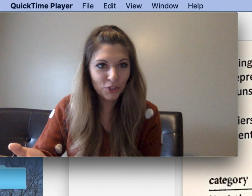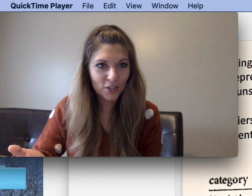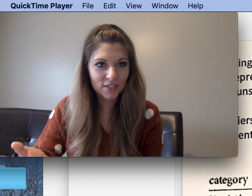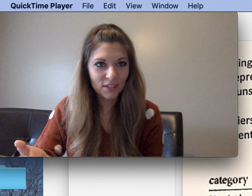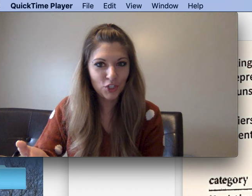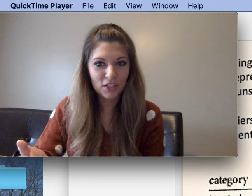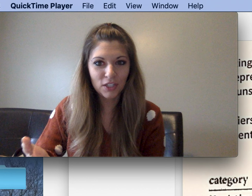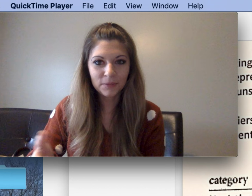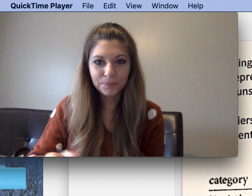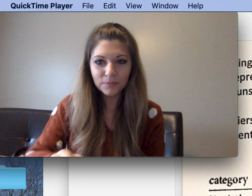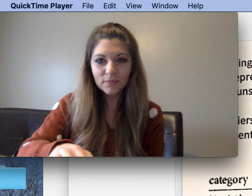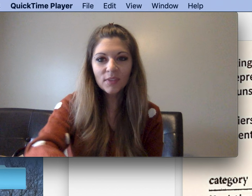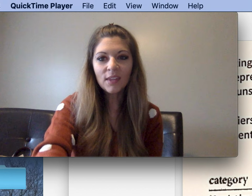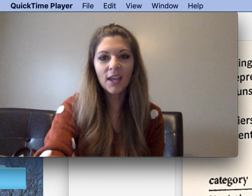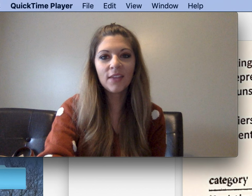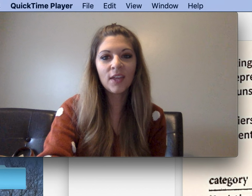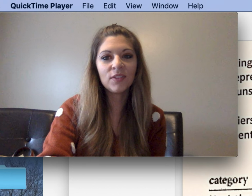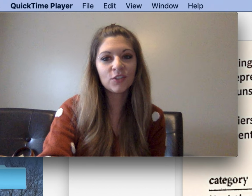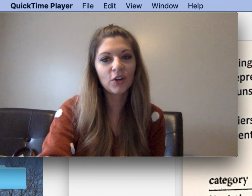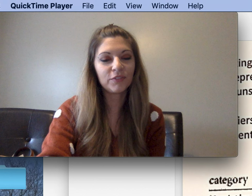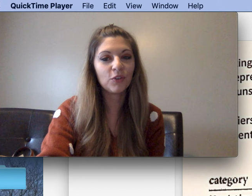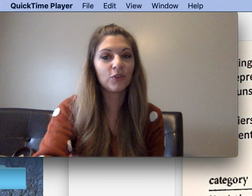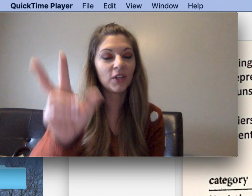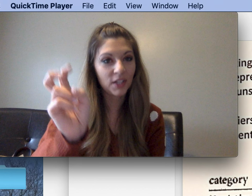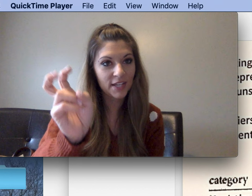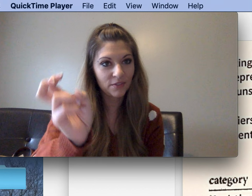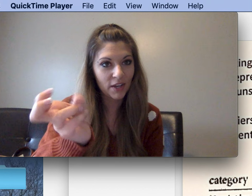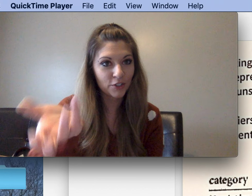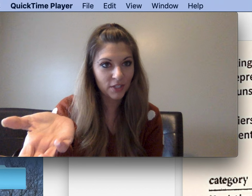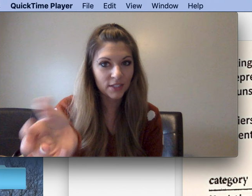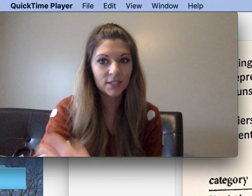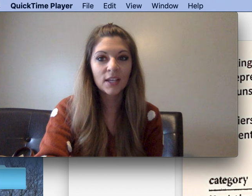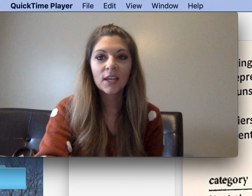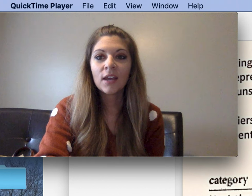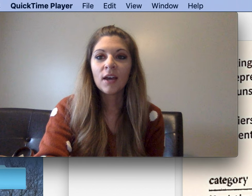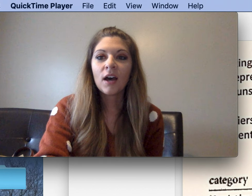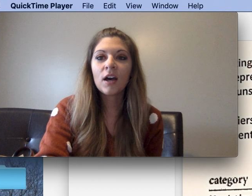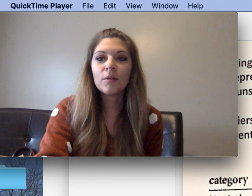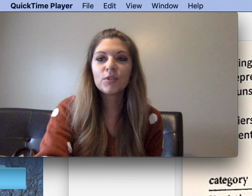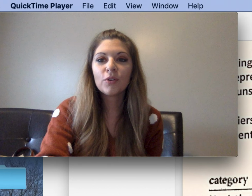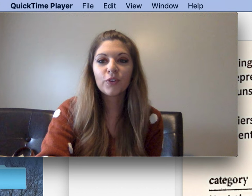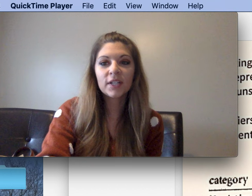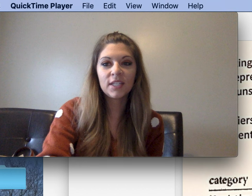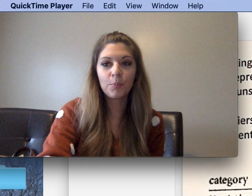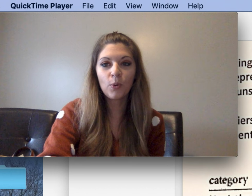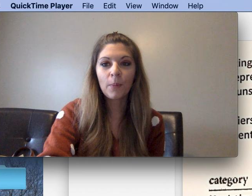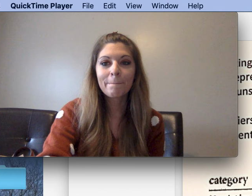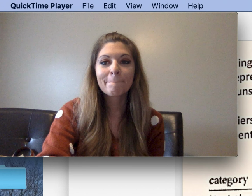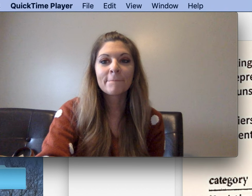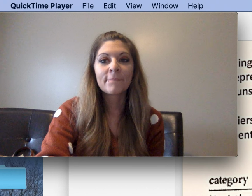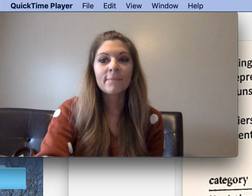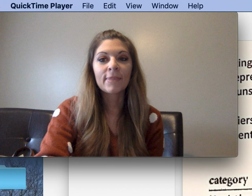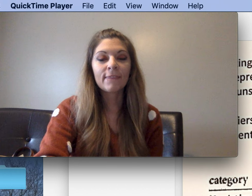because they're constantly changing. And then these are often called the classifier signs. So for